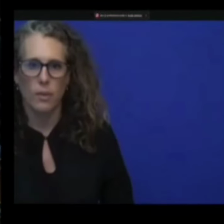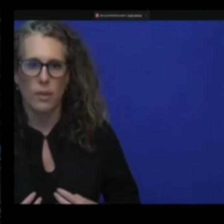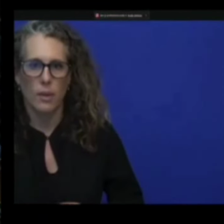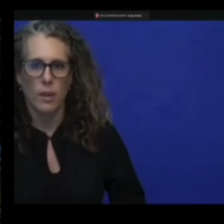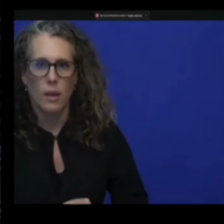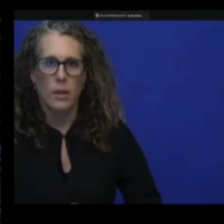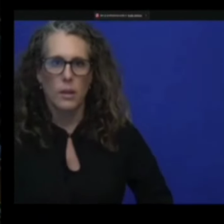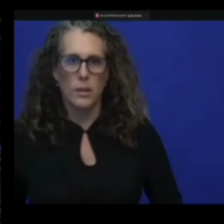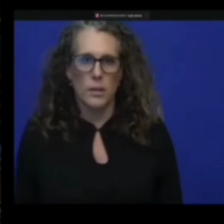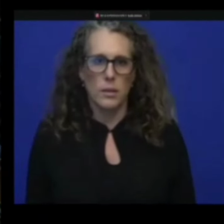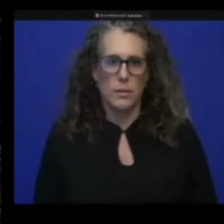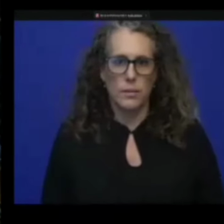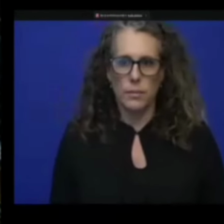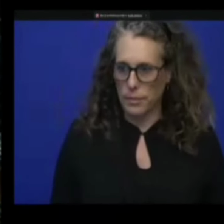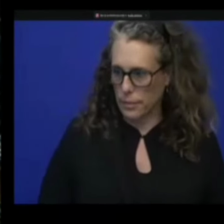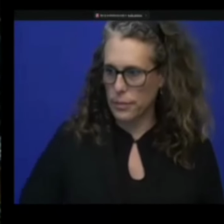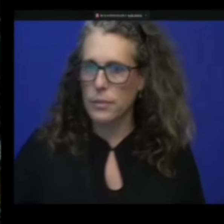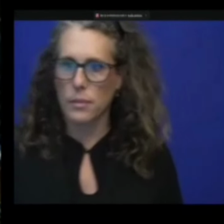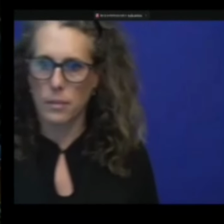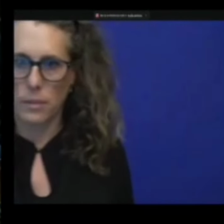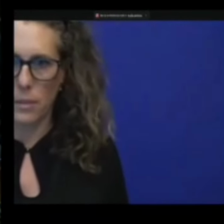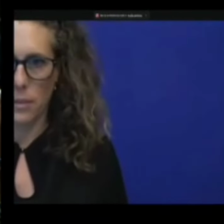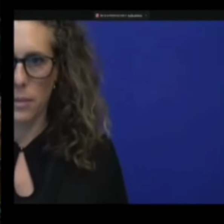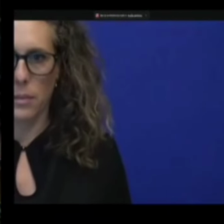heads of state and government,